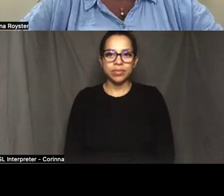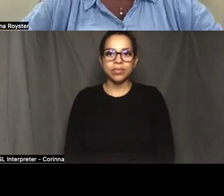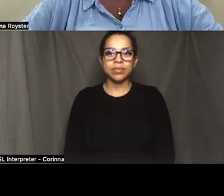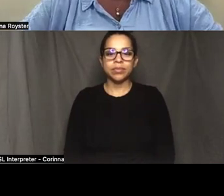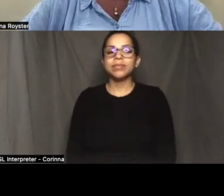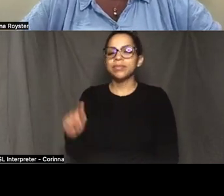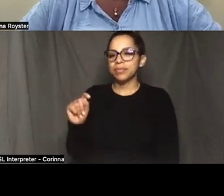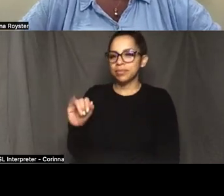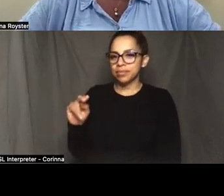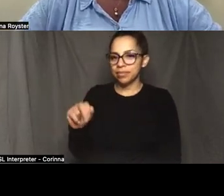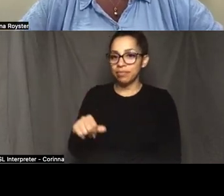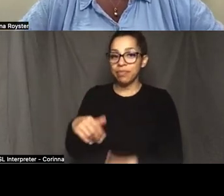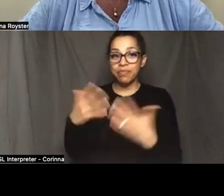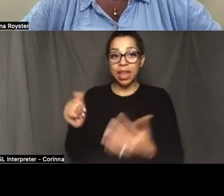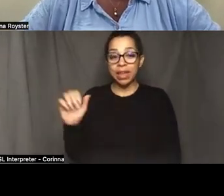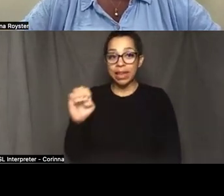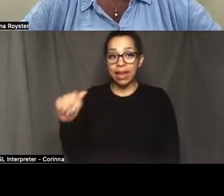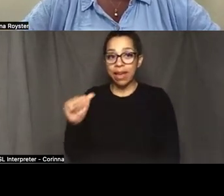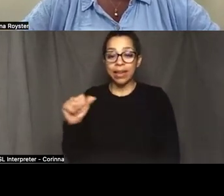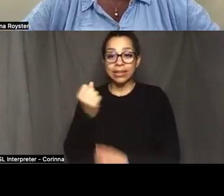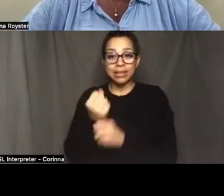The AEA Safety Committee was created in